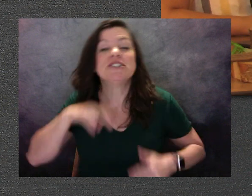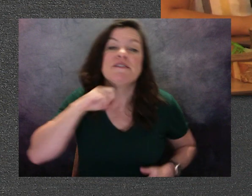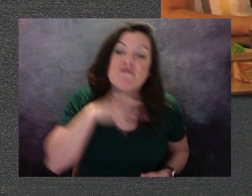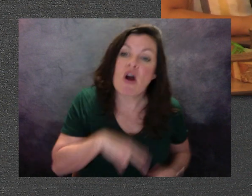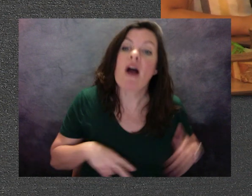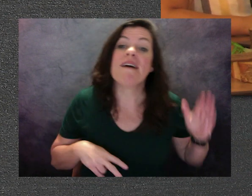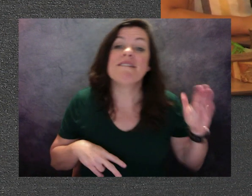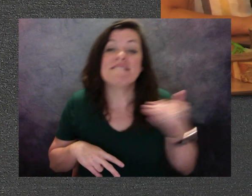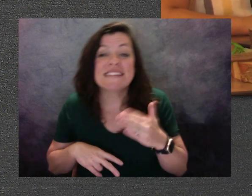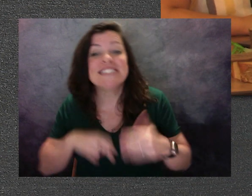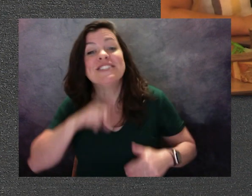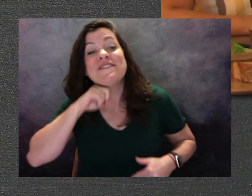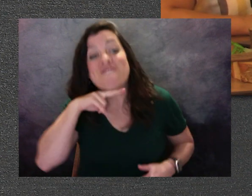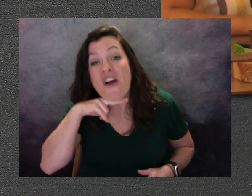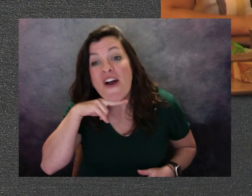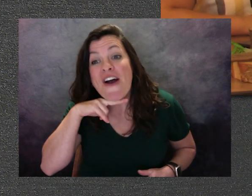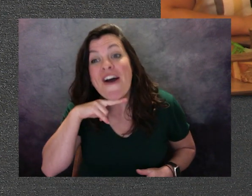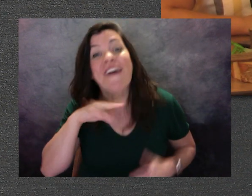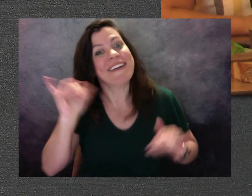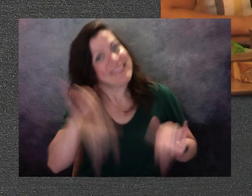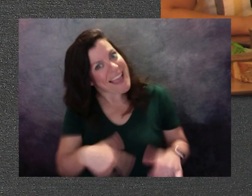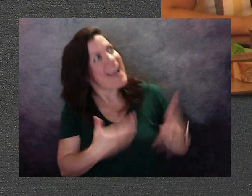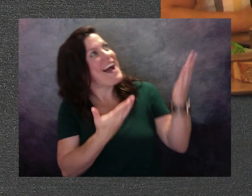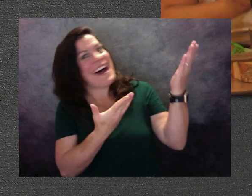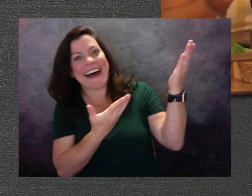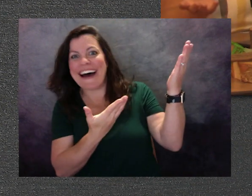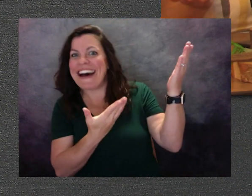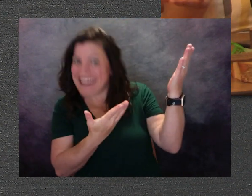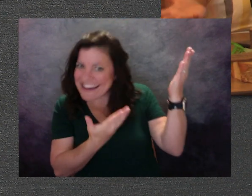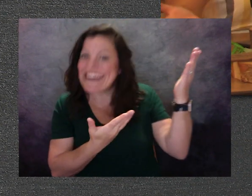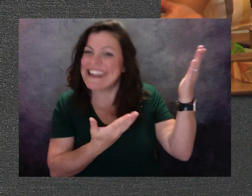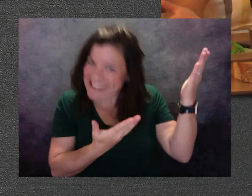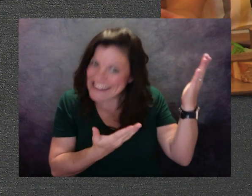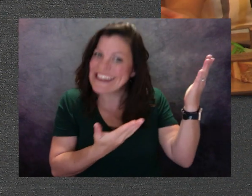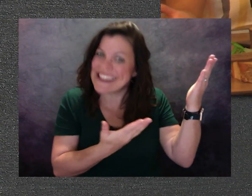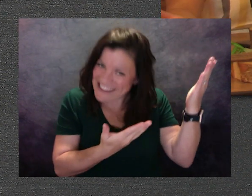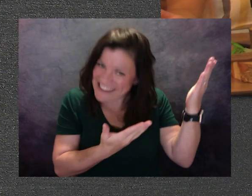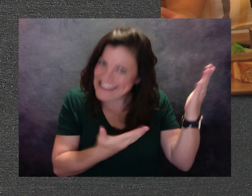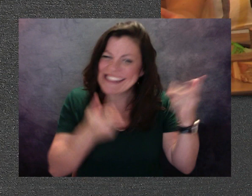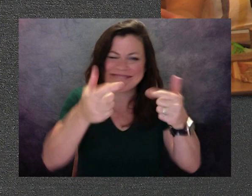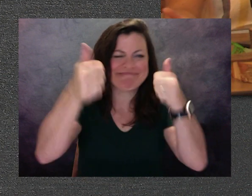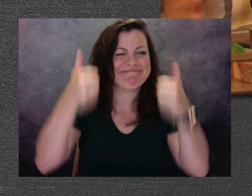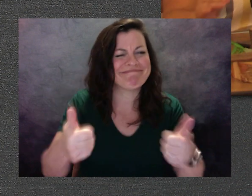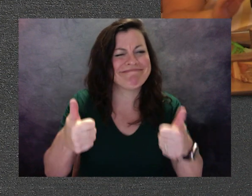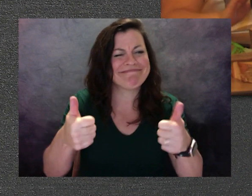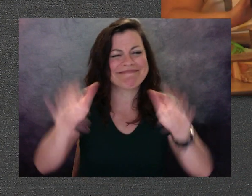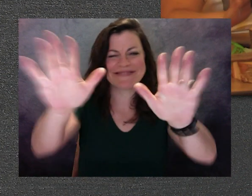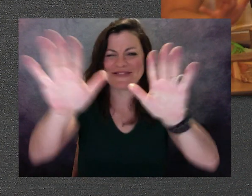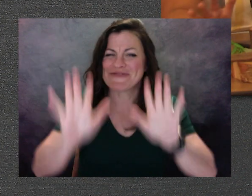Way to go. And these are some animals that you might see at a lake.